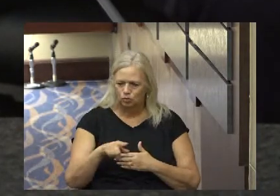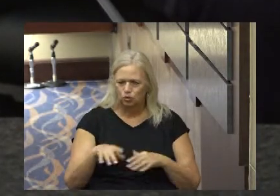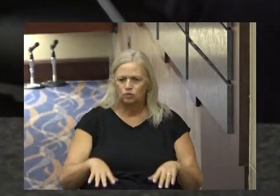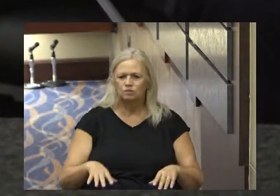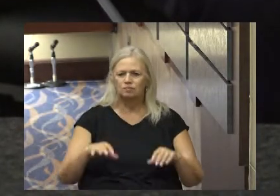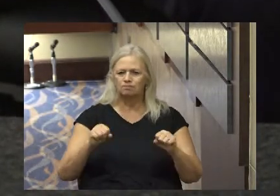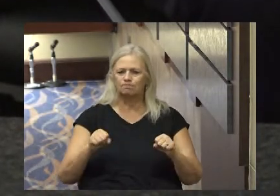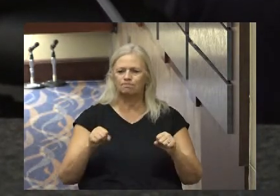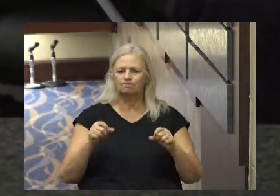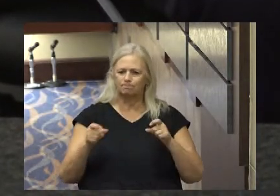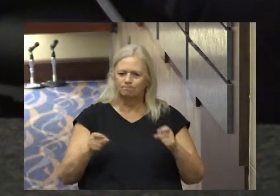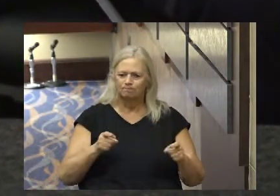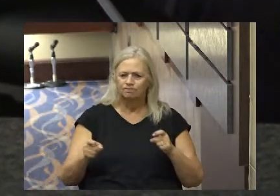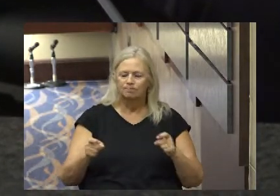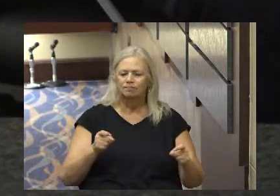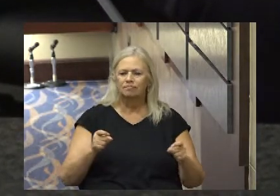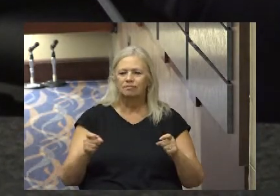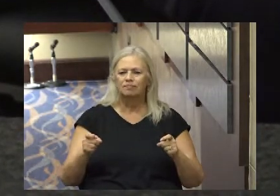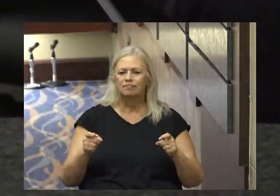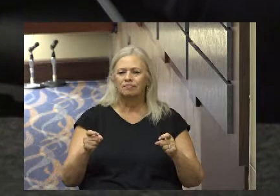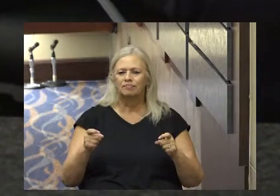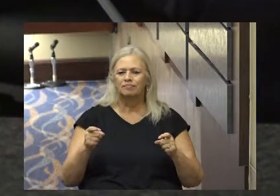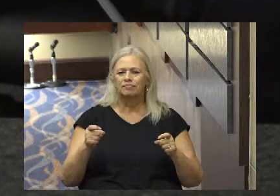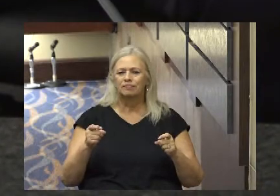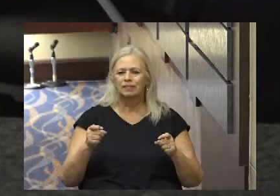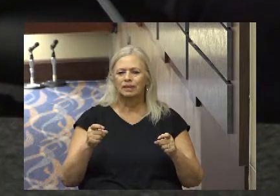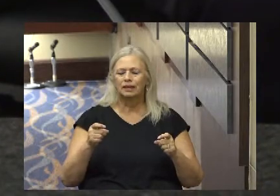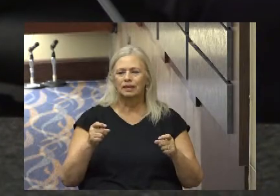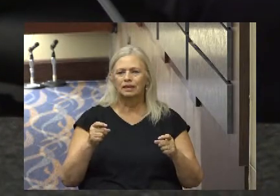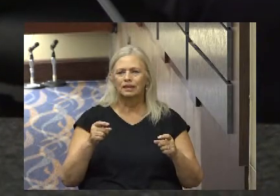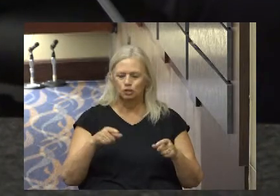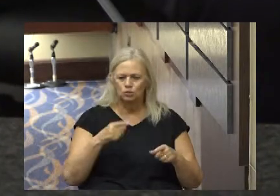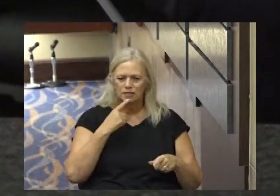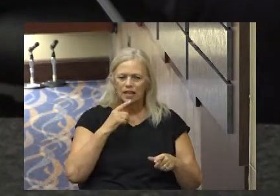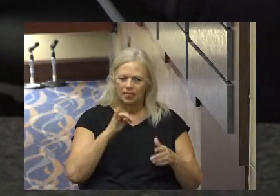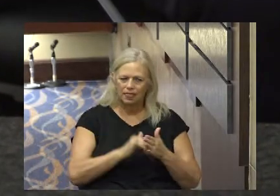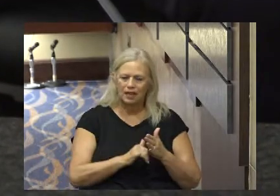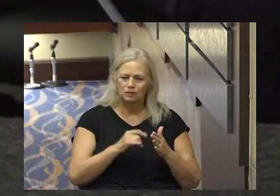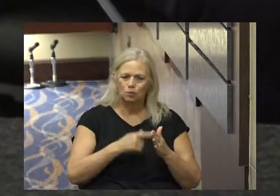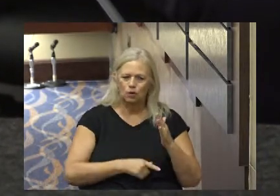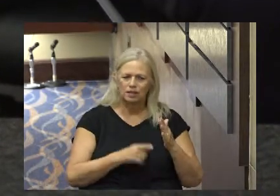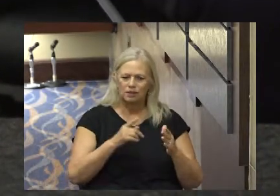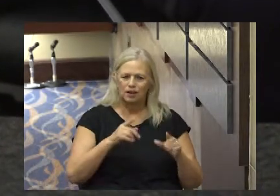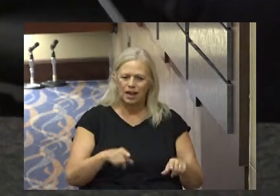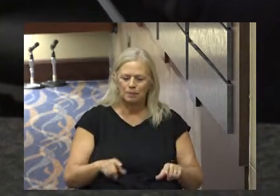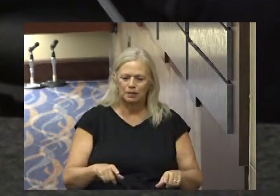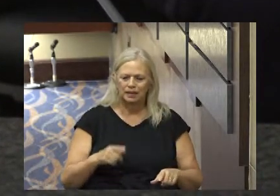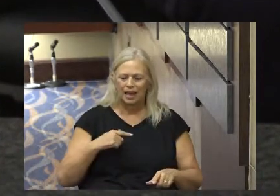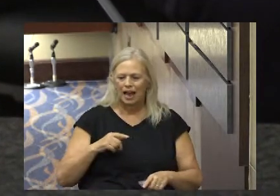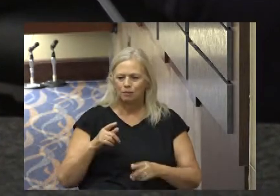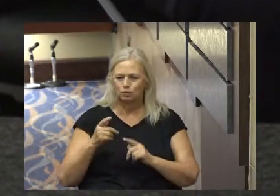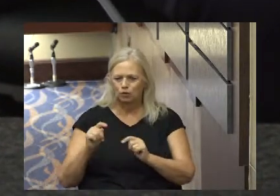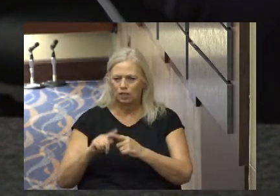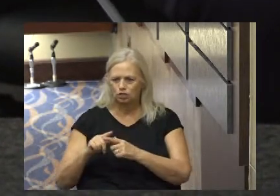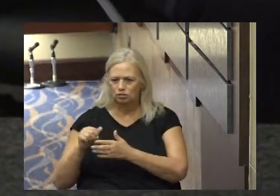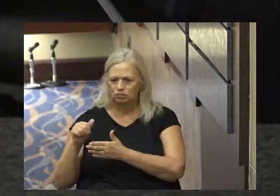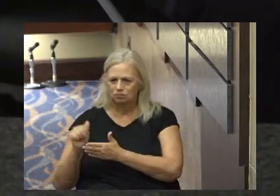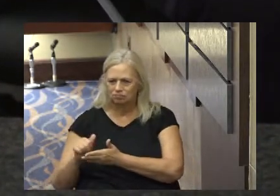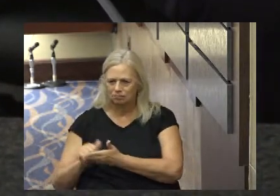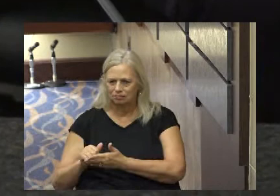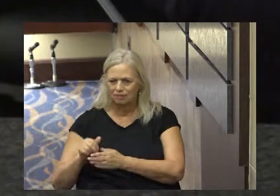what's going to happen. And hopefully it does. That was knock on wood. I don't have any wood around here, but